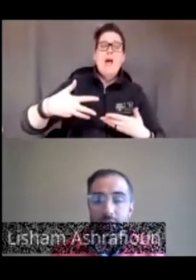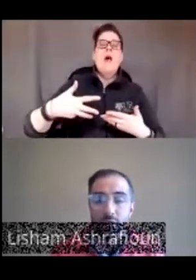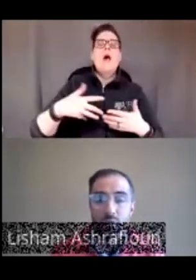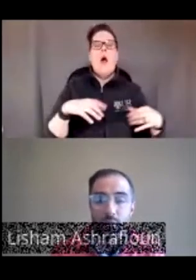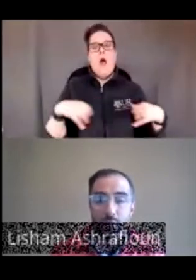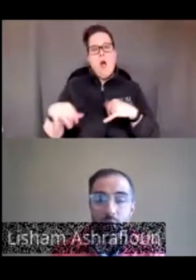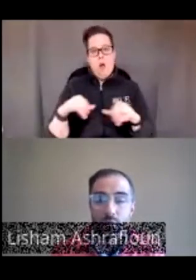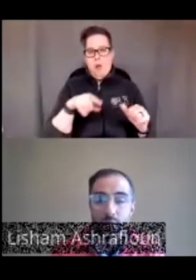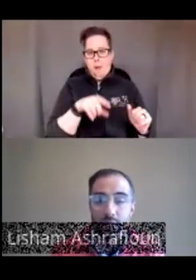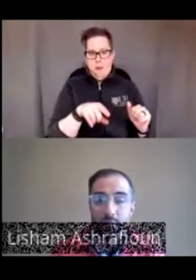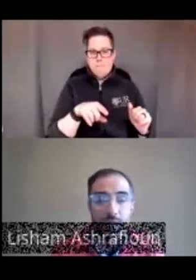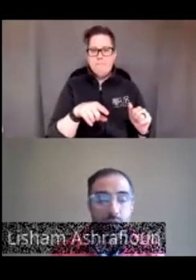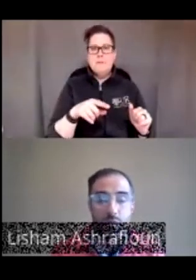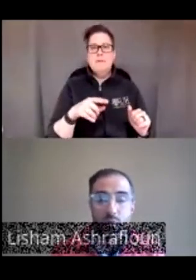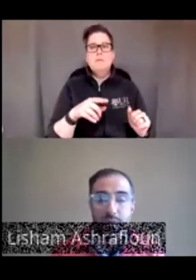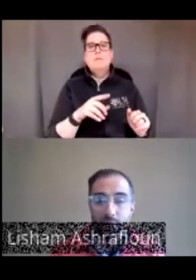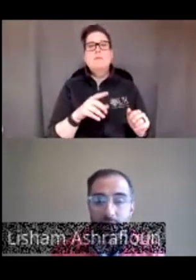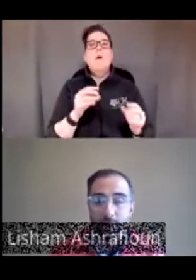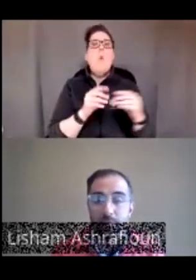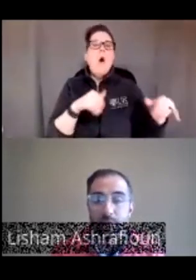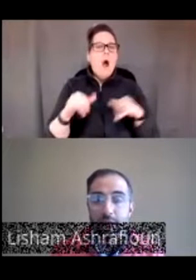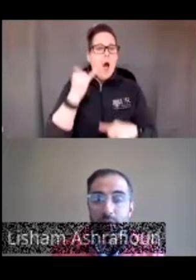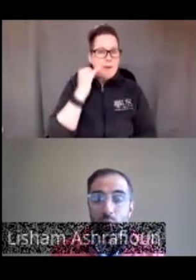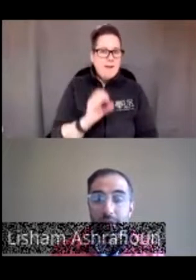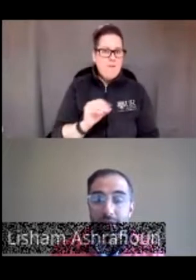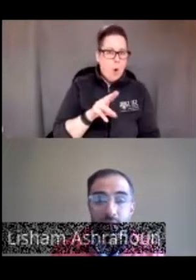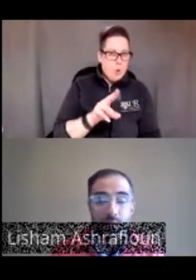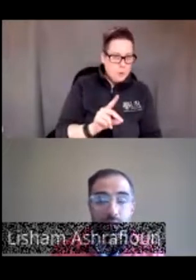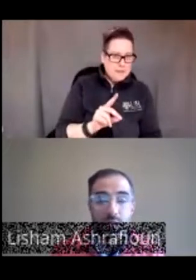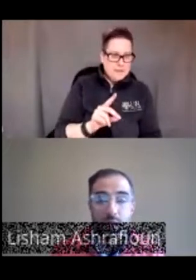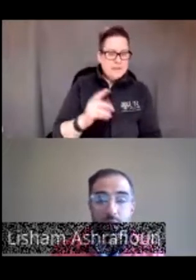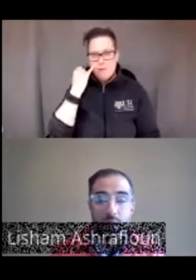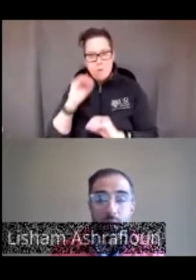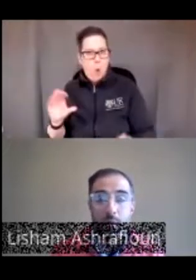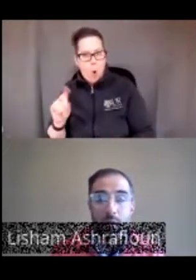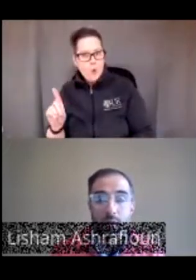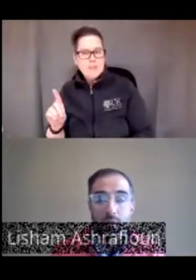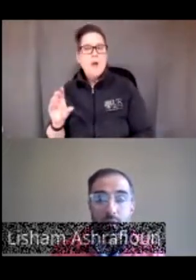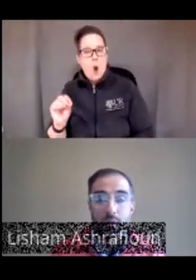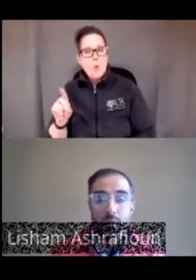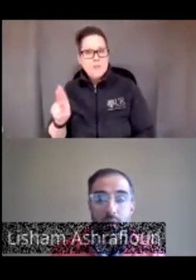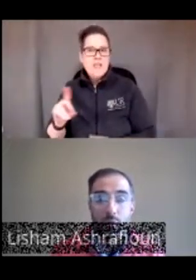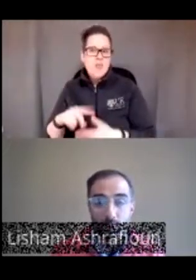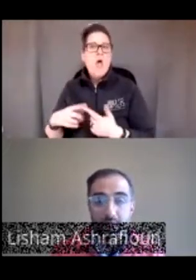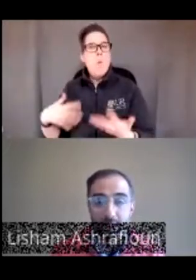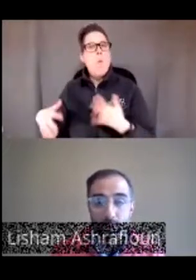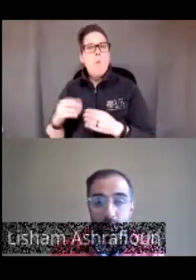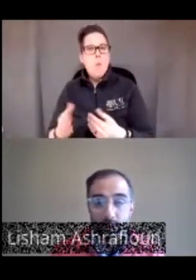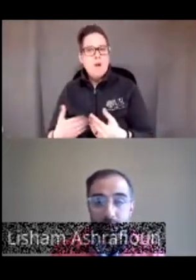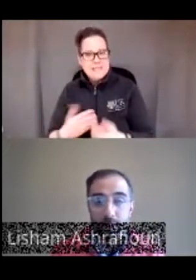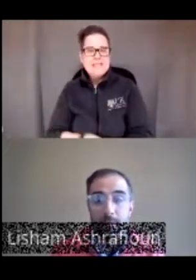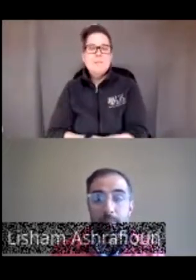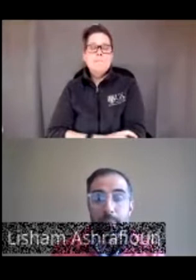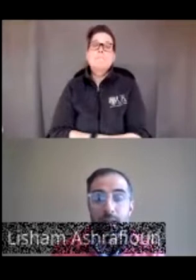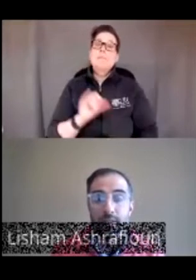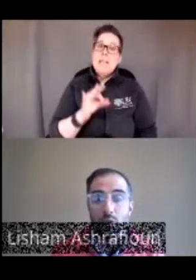among individuals with OUD compared to those without it. And then within those, among those within